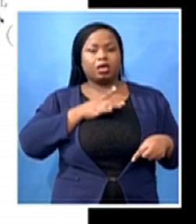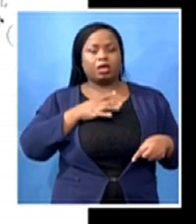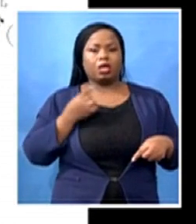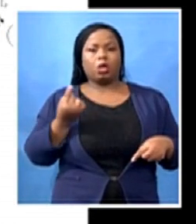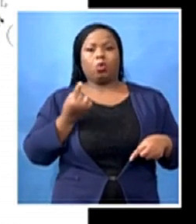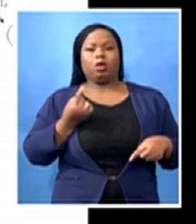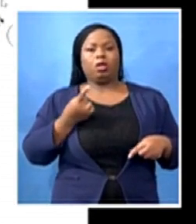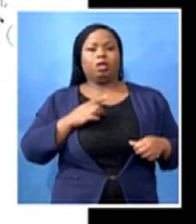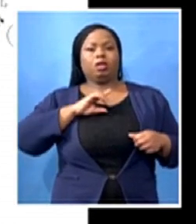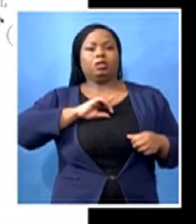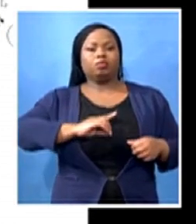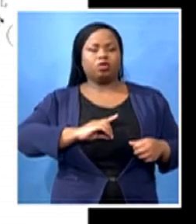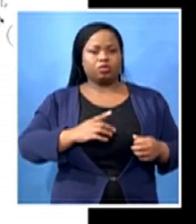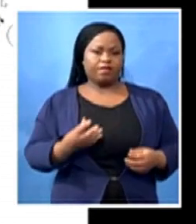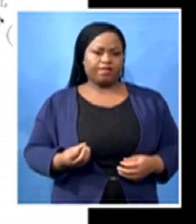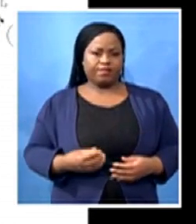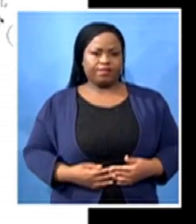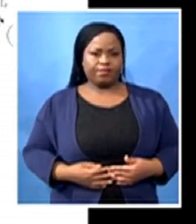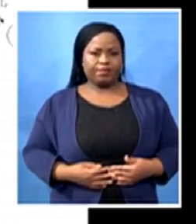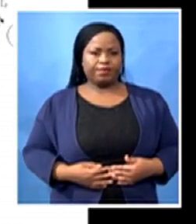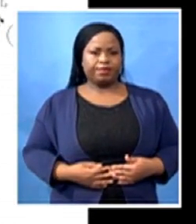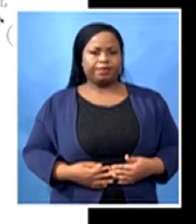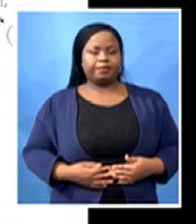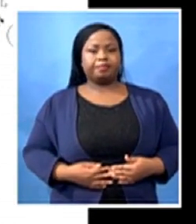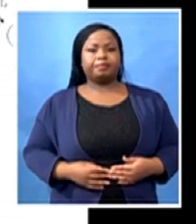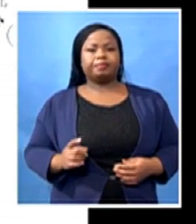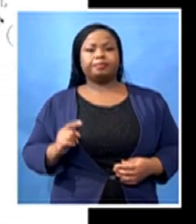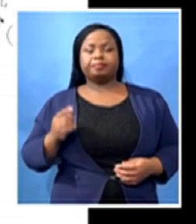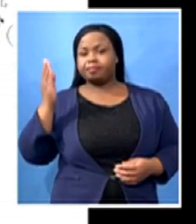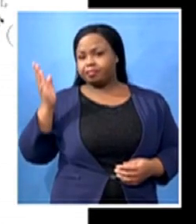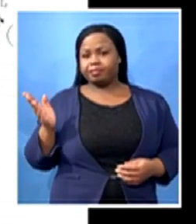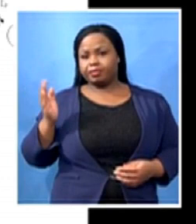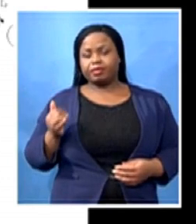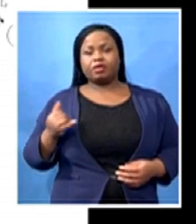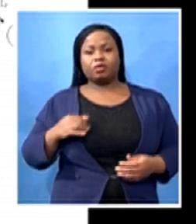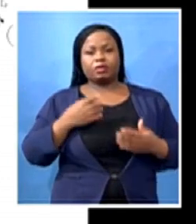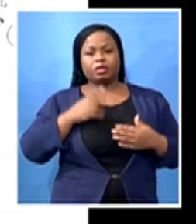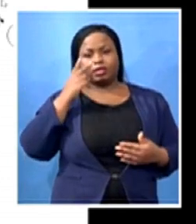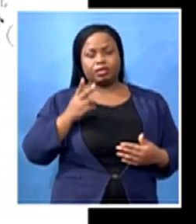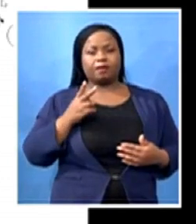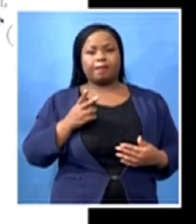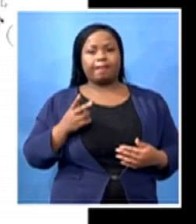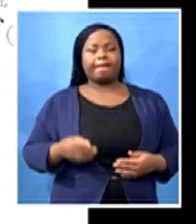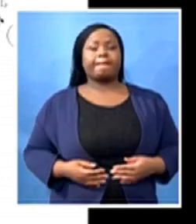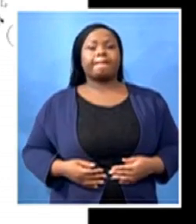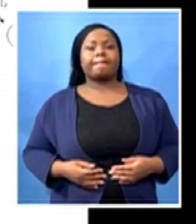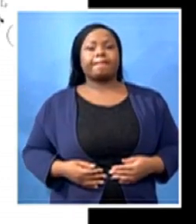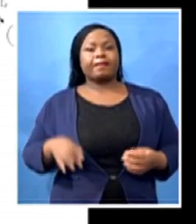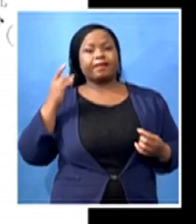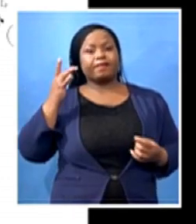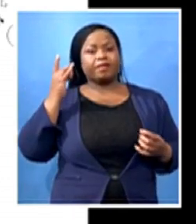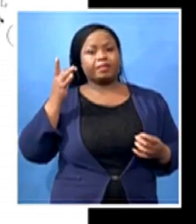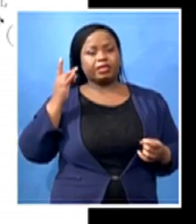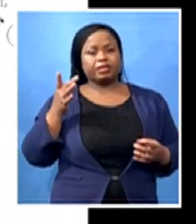So very quickly, obviously, you can get a sense of this volume of data that we're trying to deal with. So we have tried to simplify it as best as we